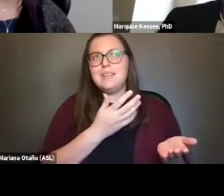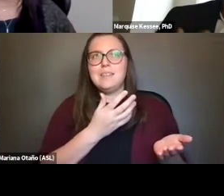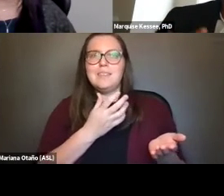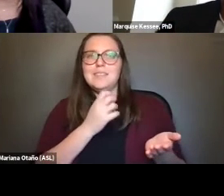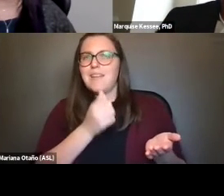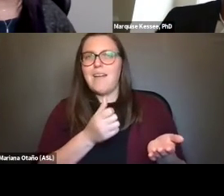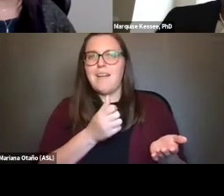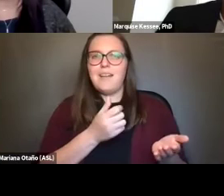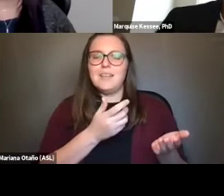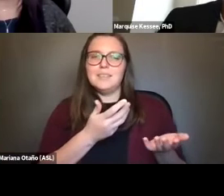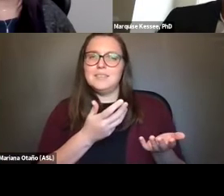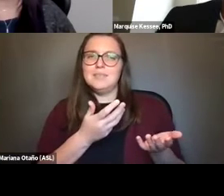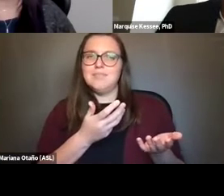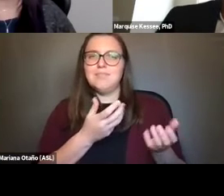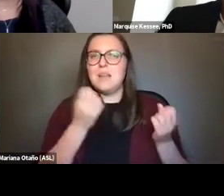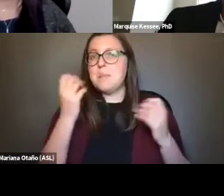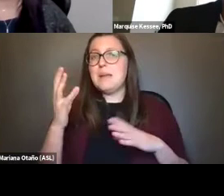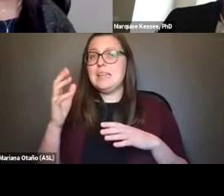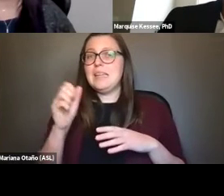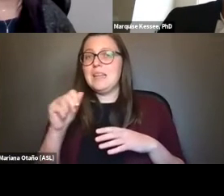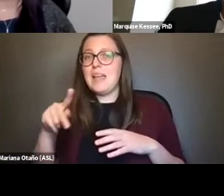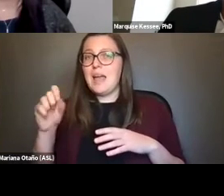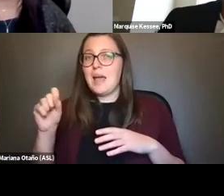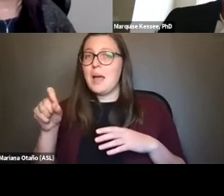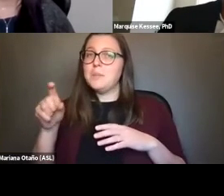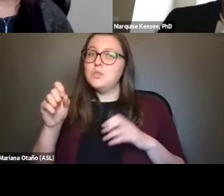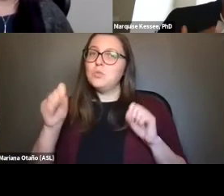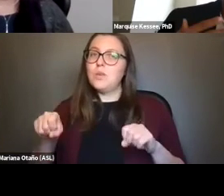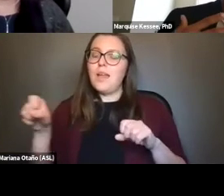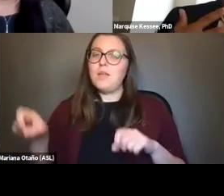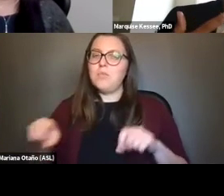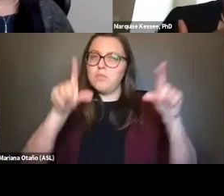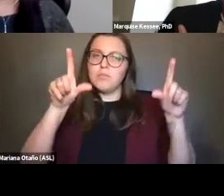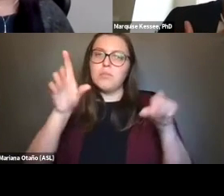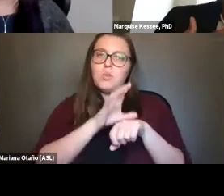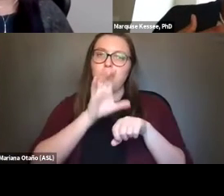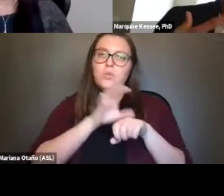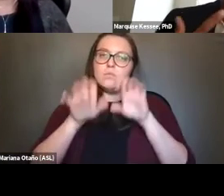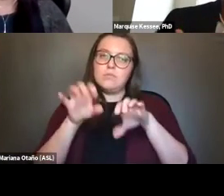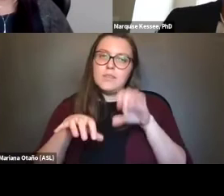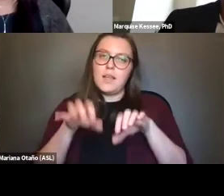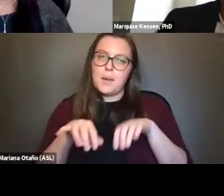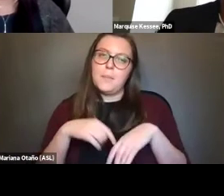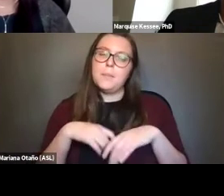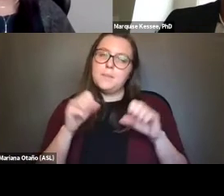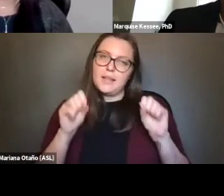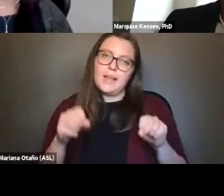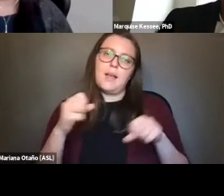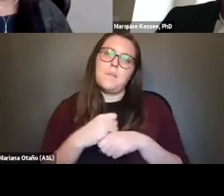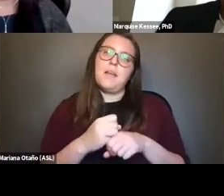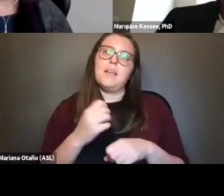minds. A lot of apps are fillable. We can make them fillable, you know, but there's a way to make it as professionally and as presentable as